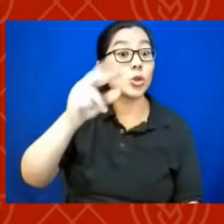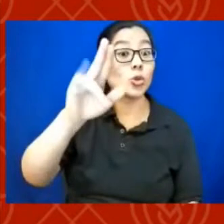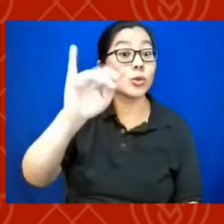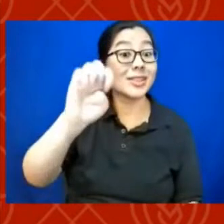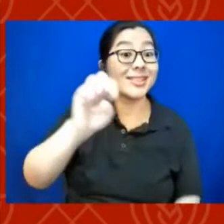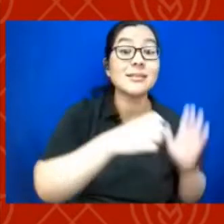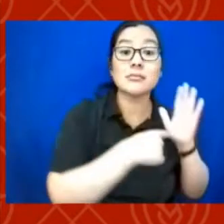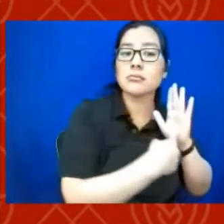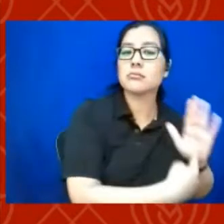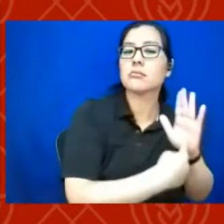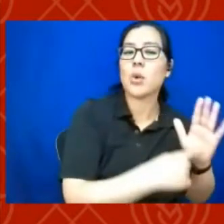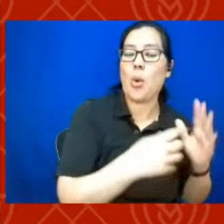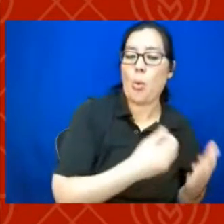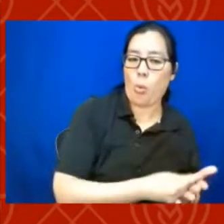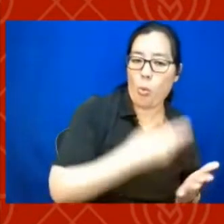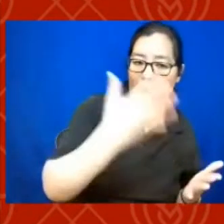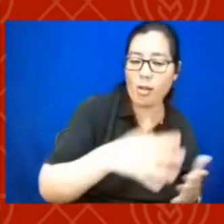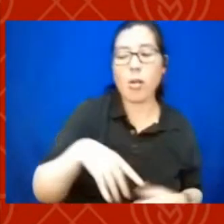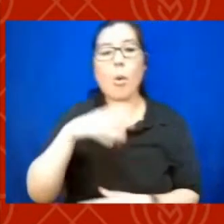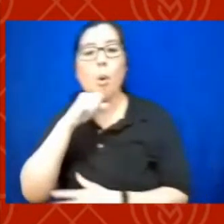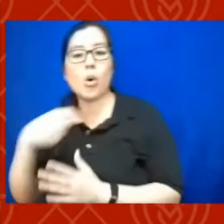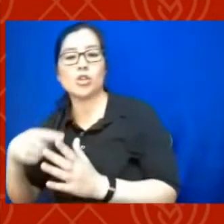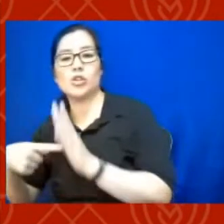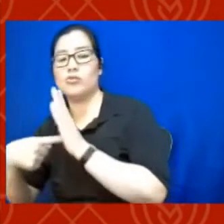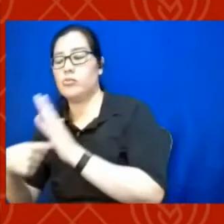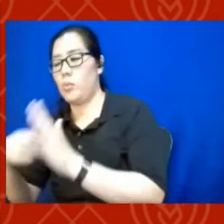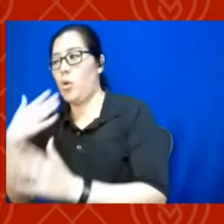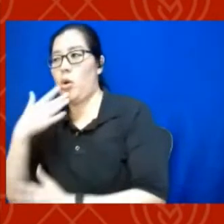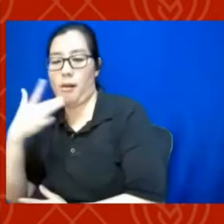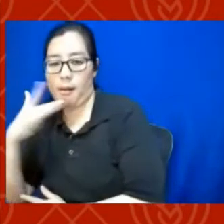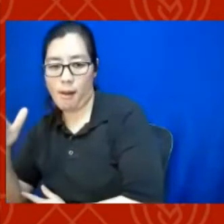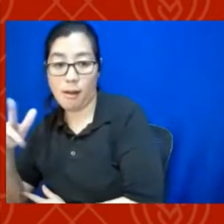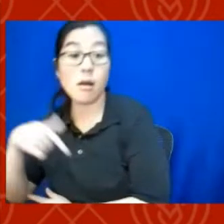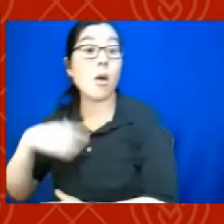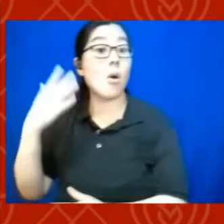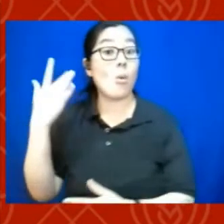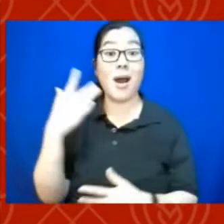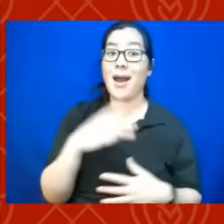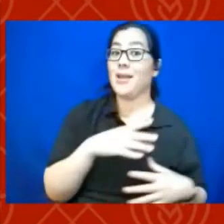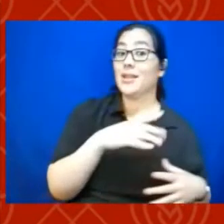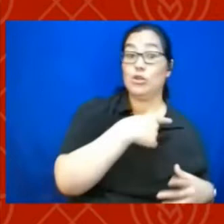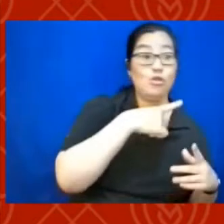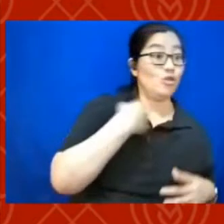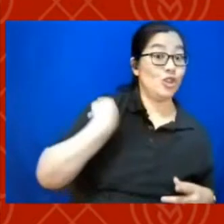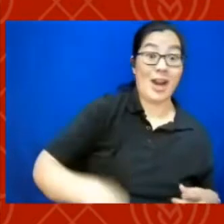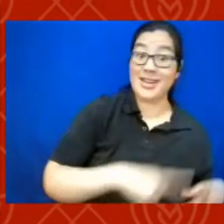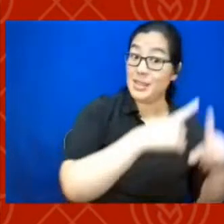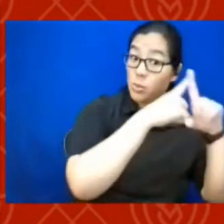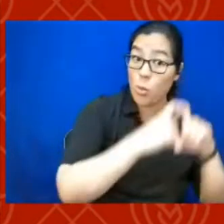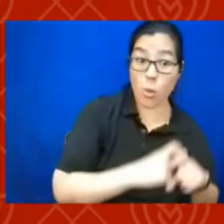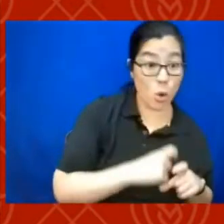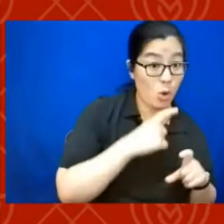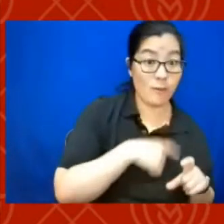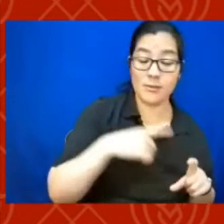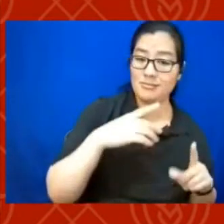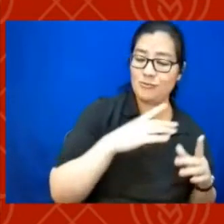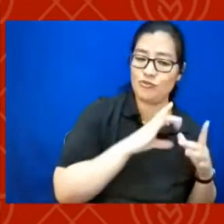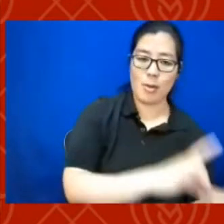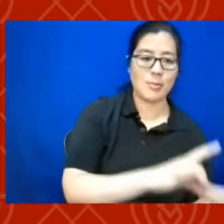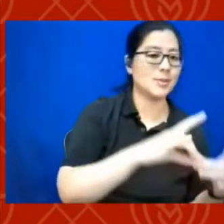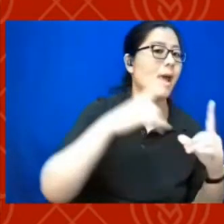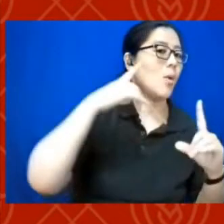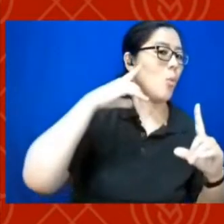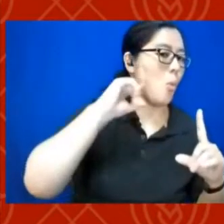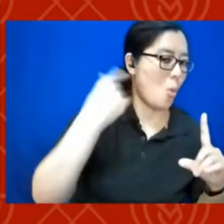represent good luck. These associations come from a similarity between the Chinese words for tangerine and gold, and a similarity between the words orange and good